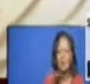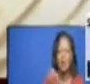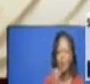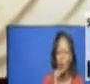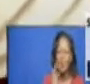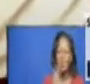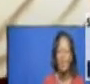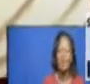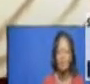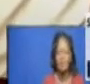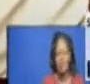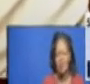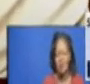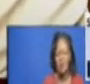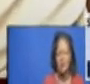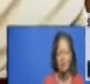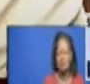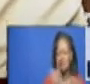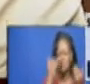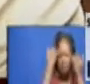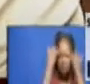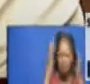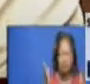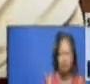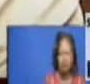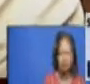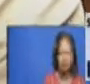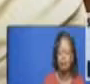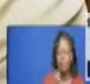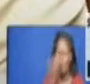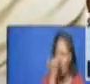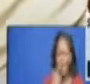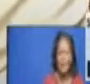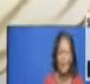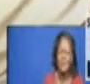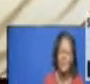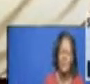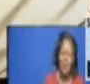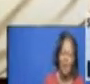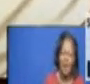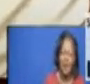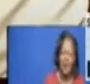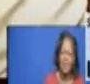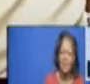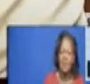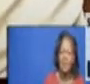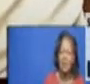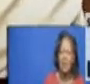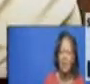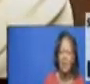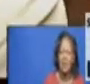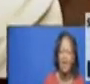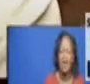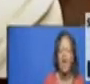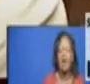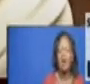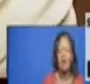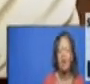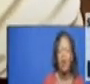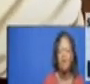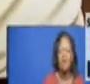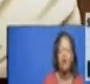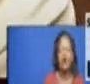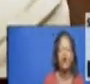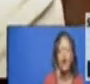me. I didn't understand why, but I know I did those jobs. I have followed my mother to the garden, to